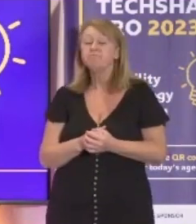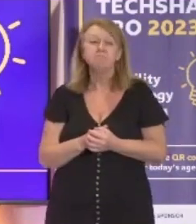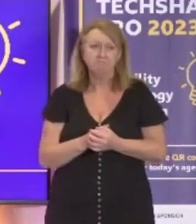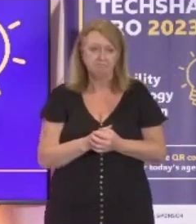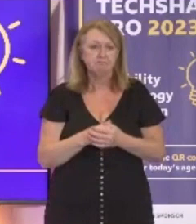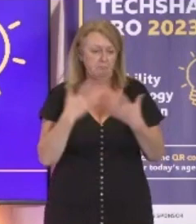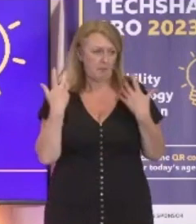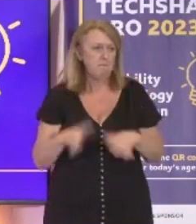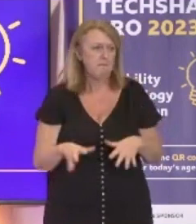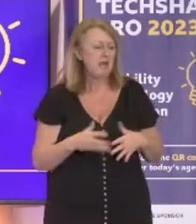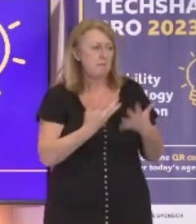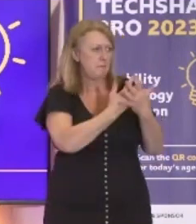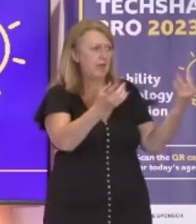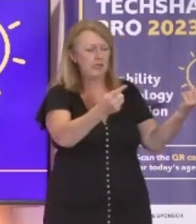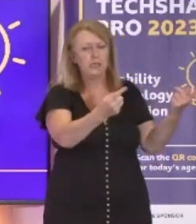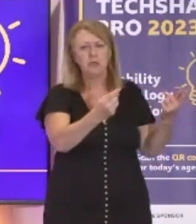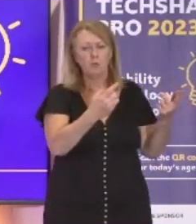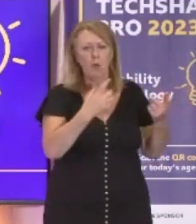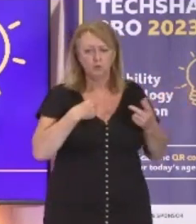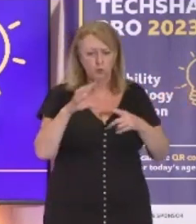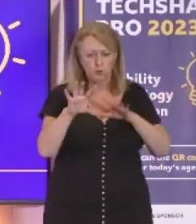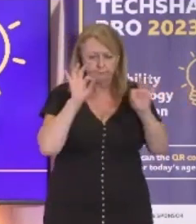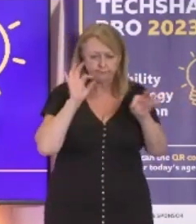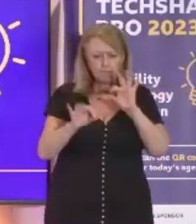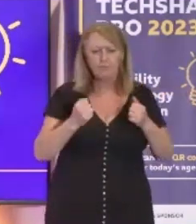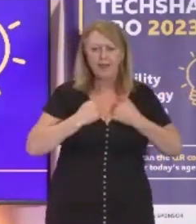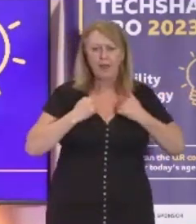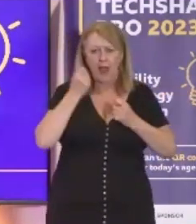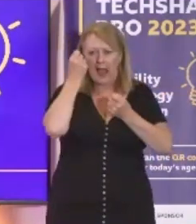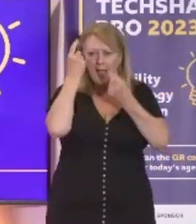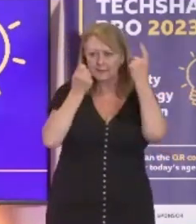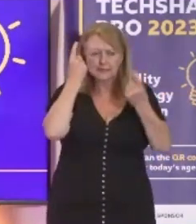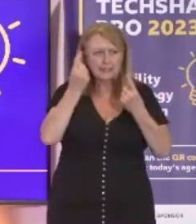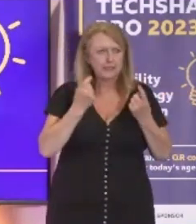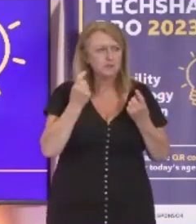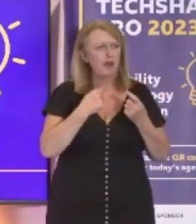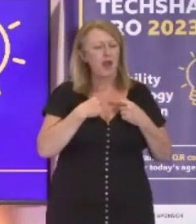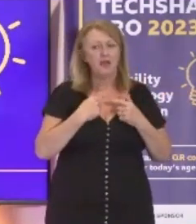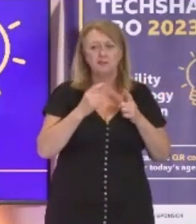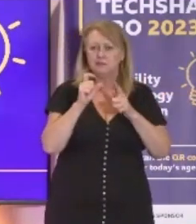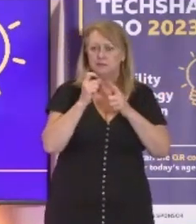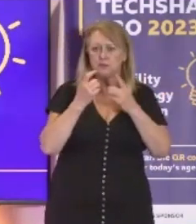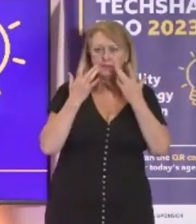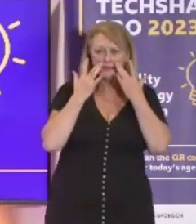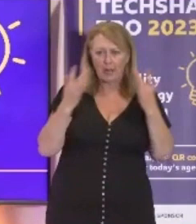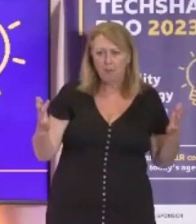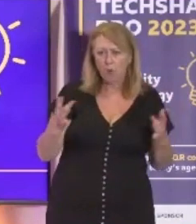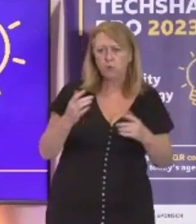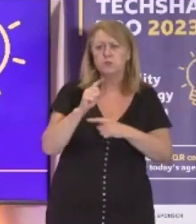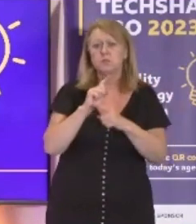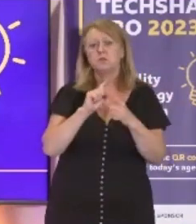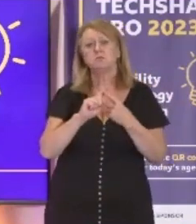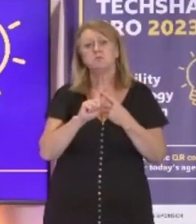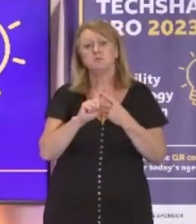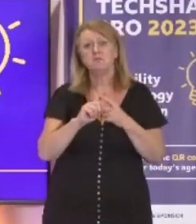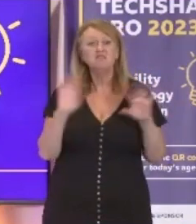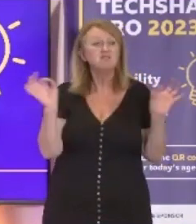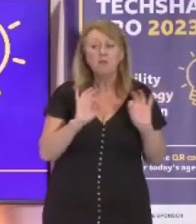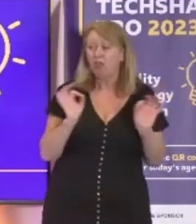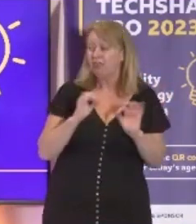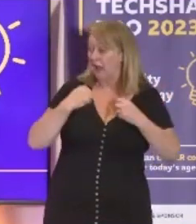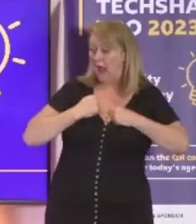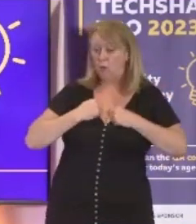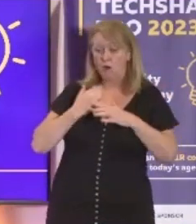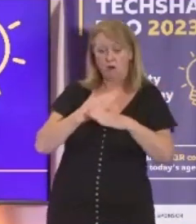many organizations that they want to take ideas from this. Some of them have reached out asking about demos. So there's nothing confidential in